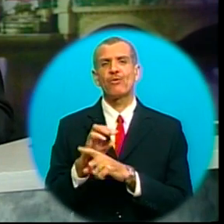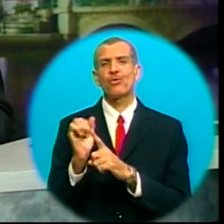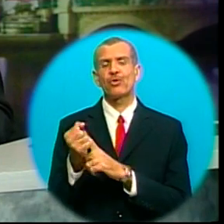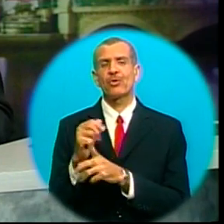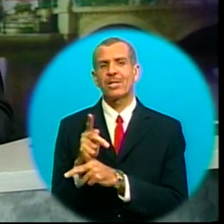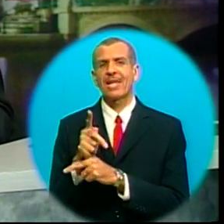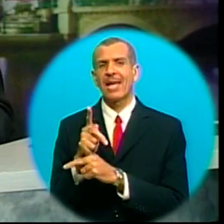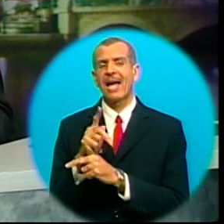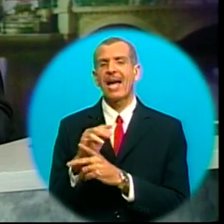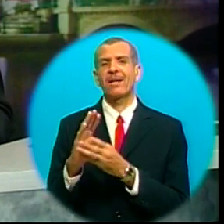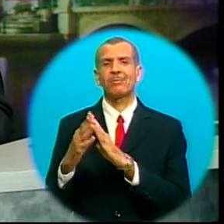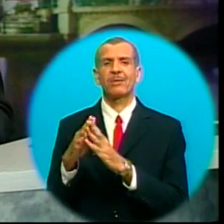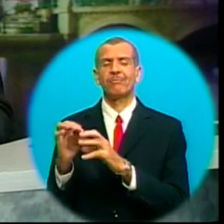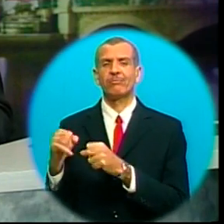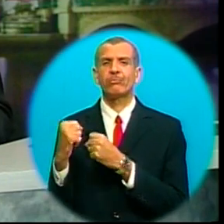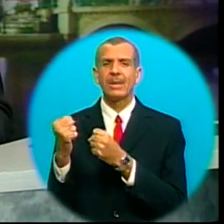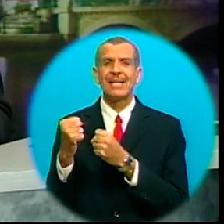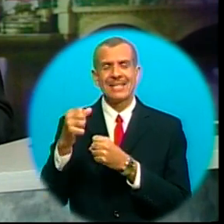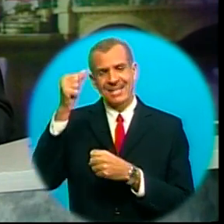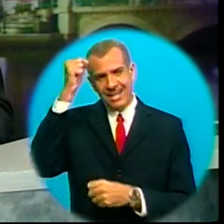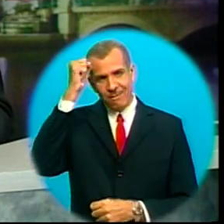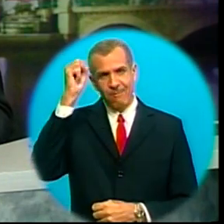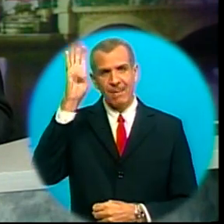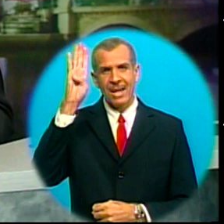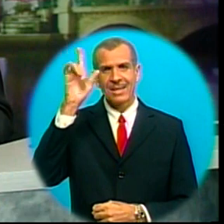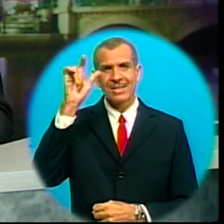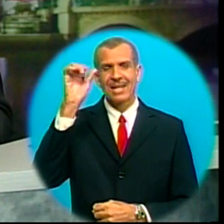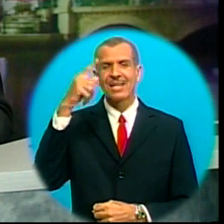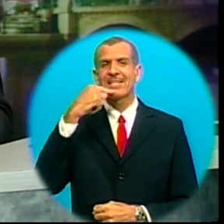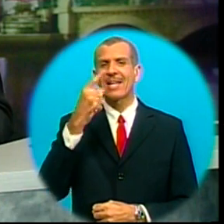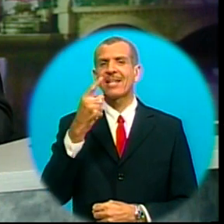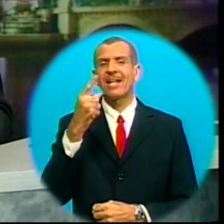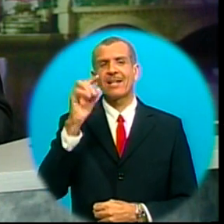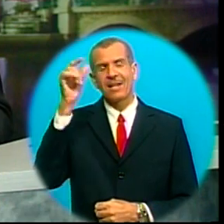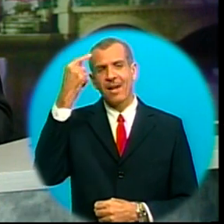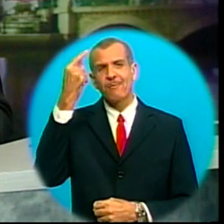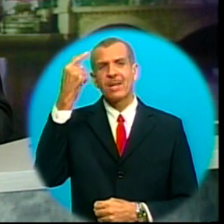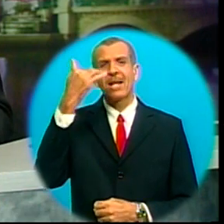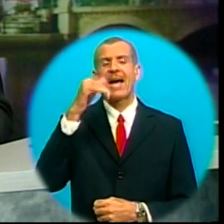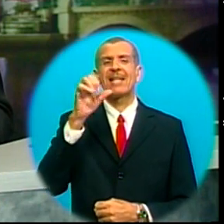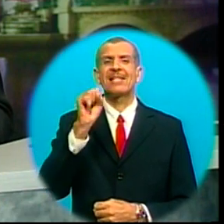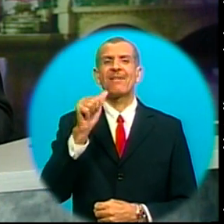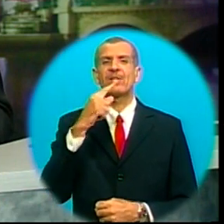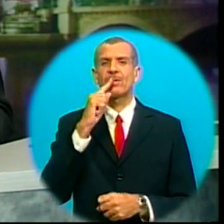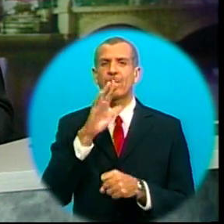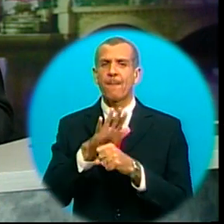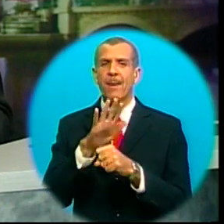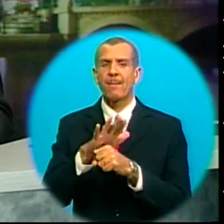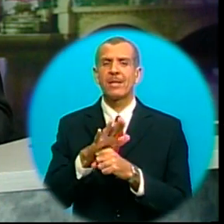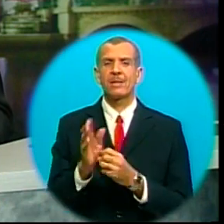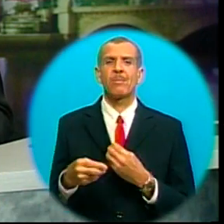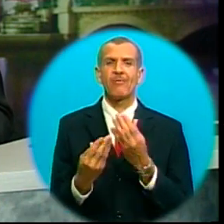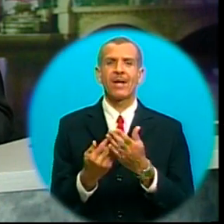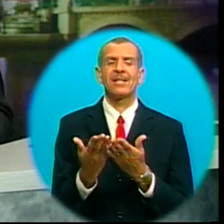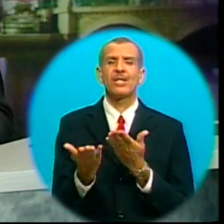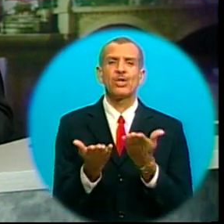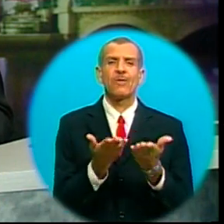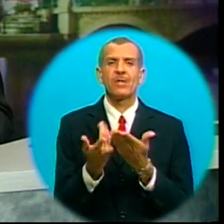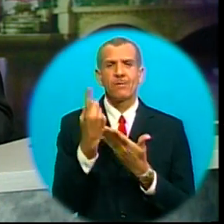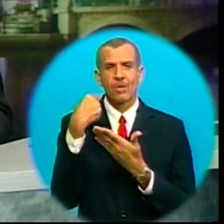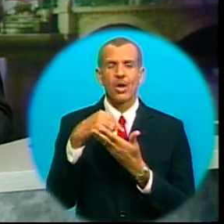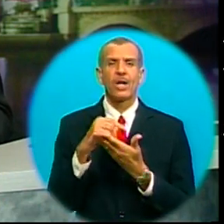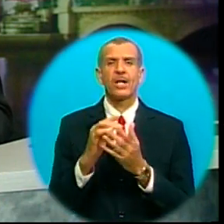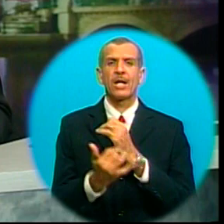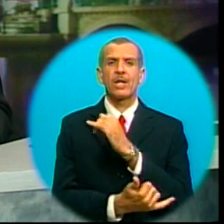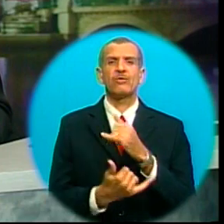Care and Constituency Empowerment, Steve Blackett, highlighted the government and the Salvation Army's commitment to providing human services for the